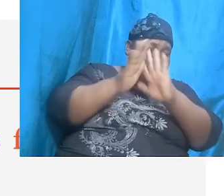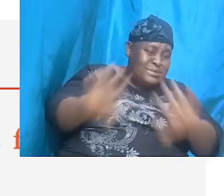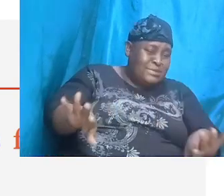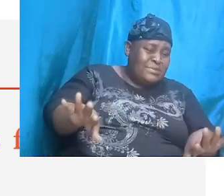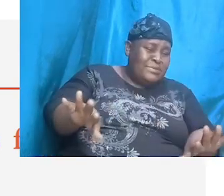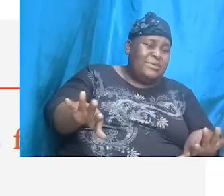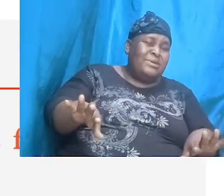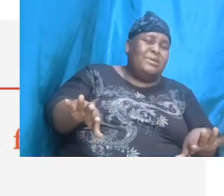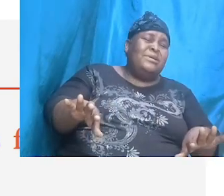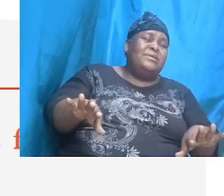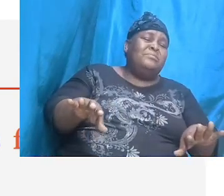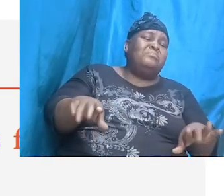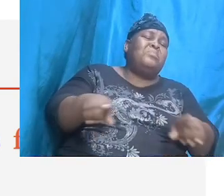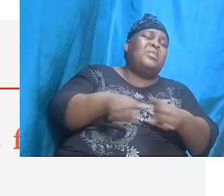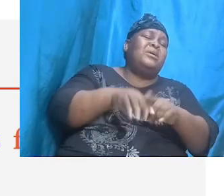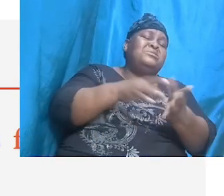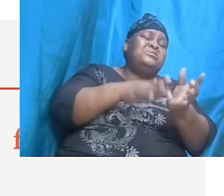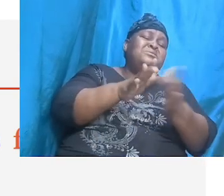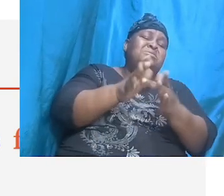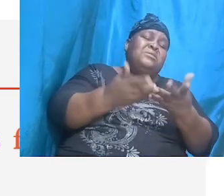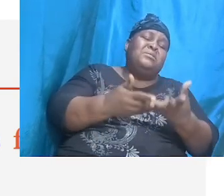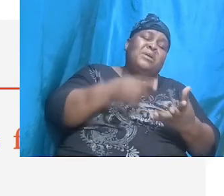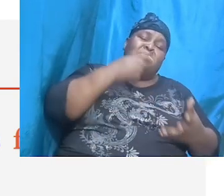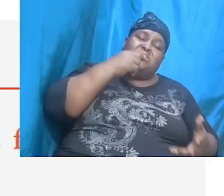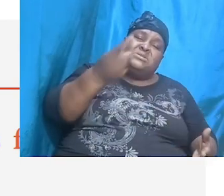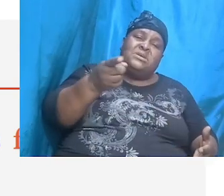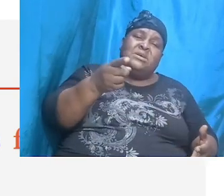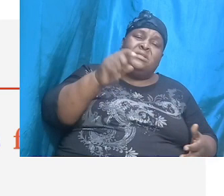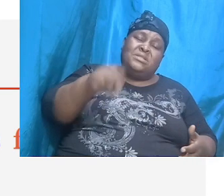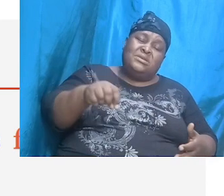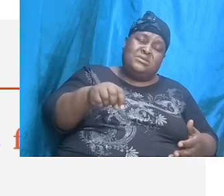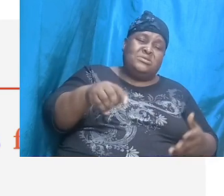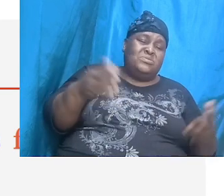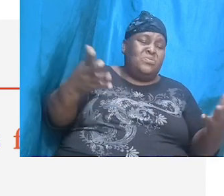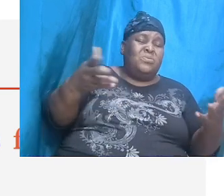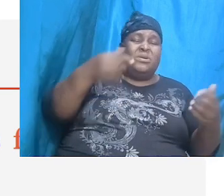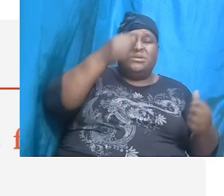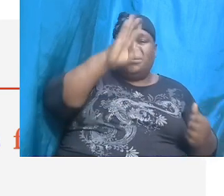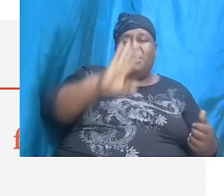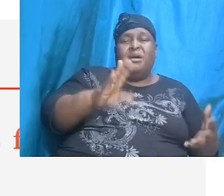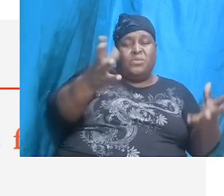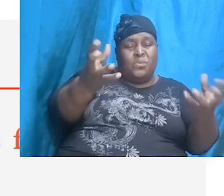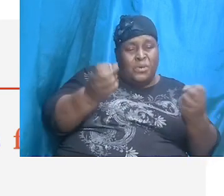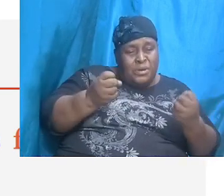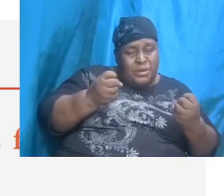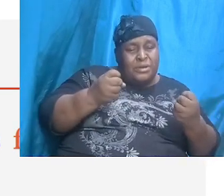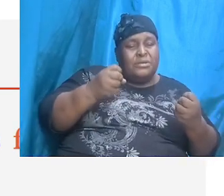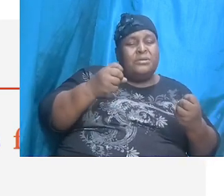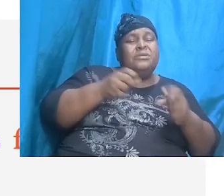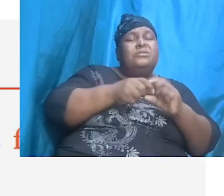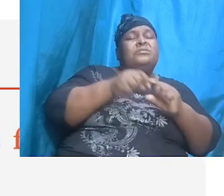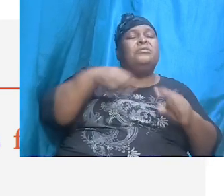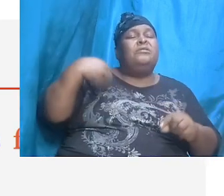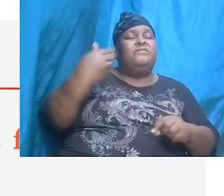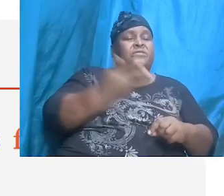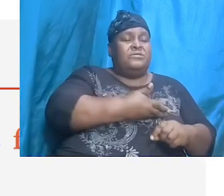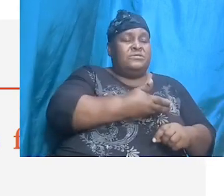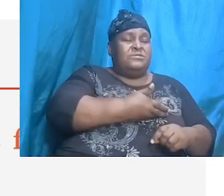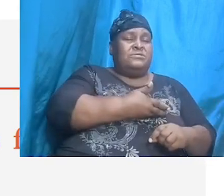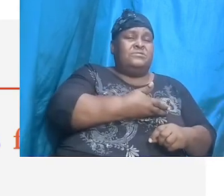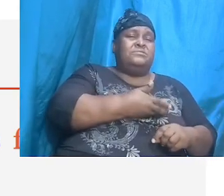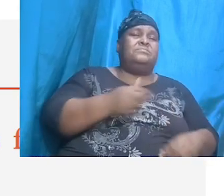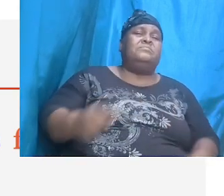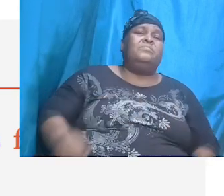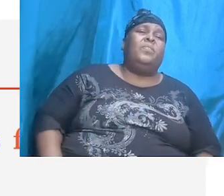as possible, as the Bible says. Amen. Because this is what God, praise God, requires of us. Praise God.